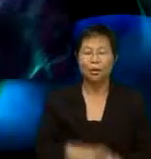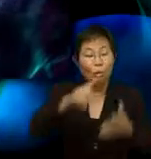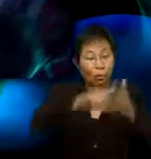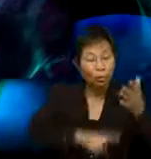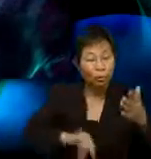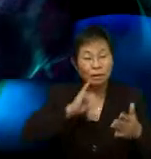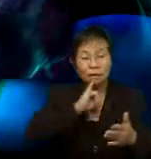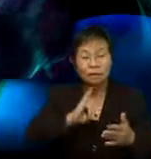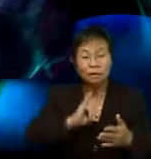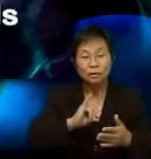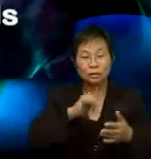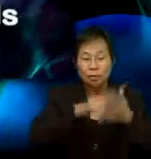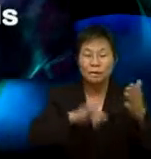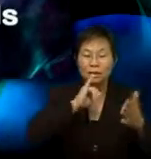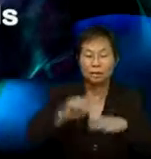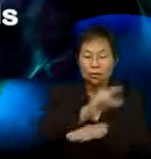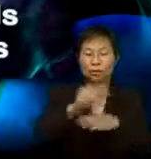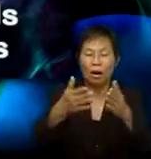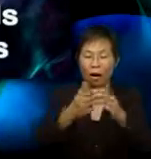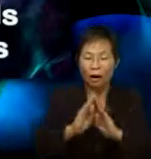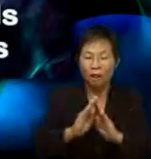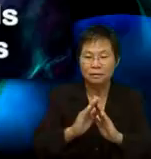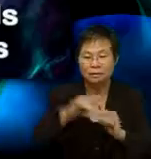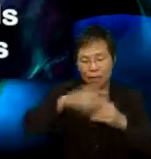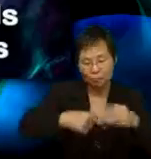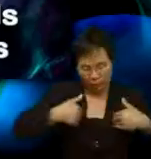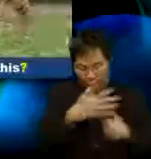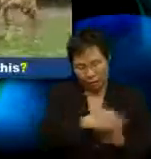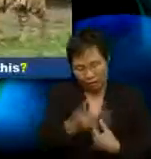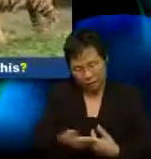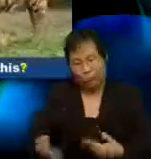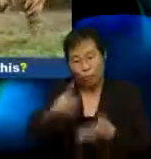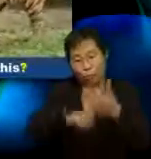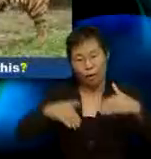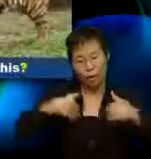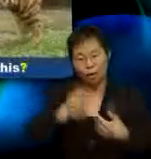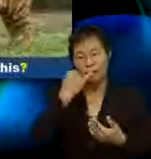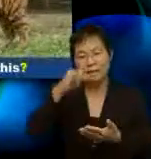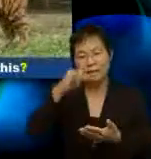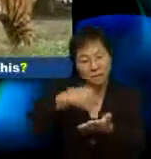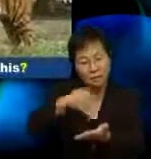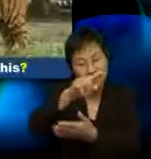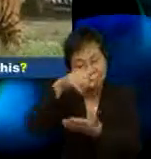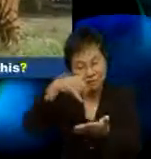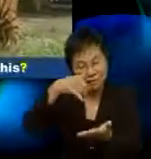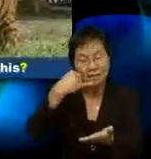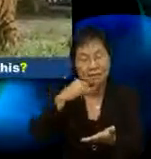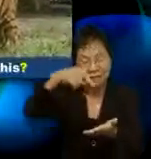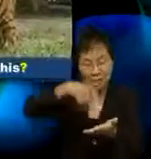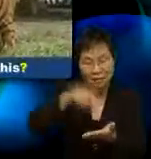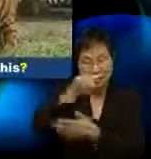What is used to ask about animals and things? What animal is this?